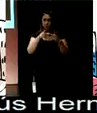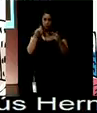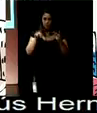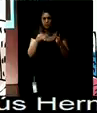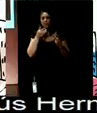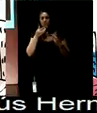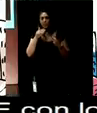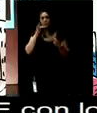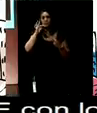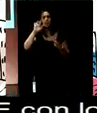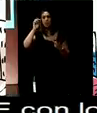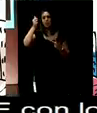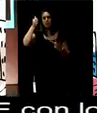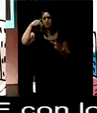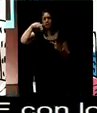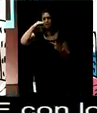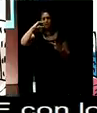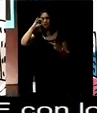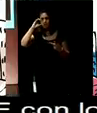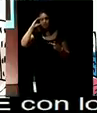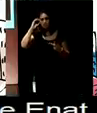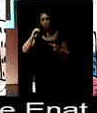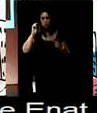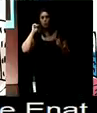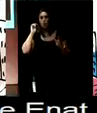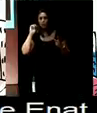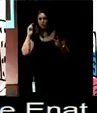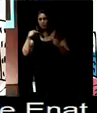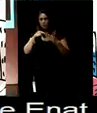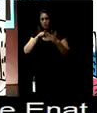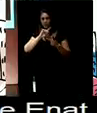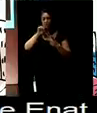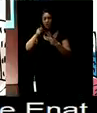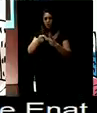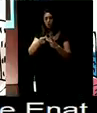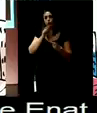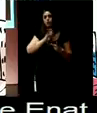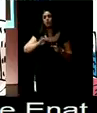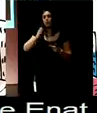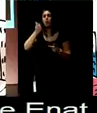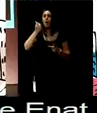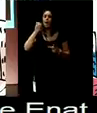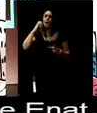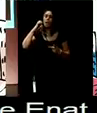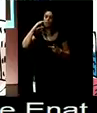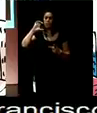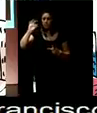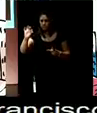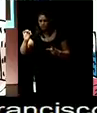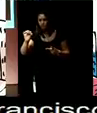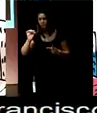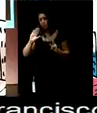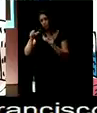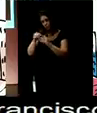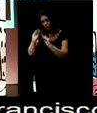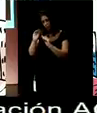Ivar Ambrose from INAT, and on the other hand to Francisco Menor Monasterio, manager of ACS Foundation, and to the